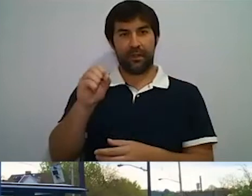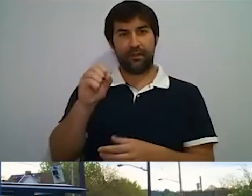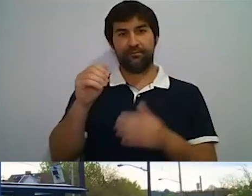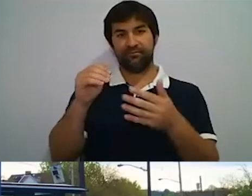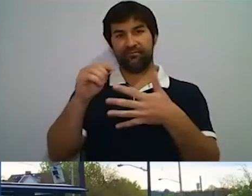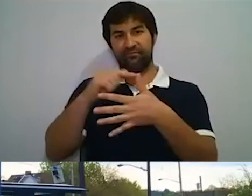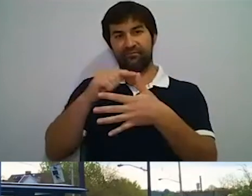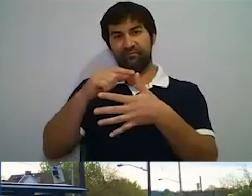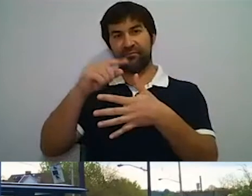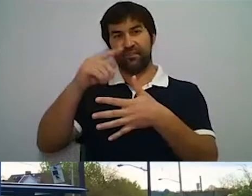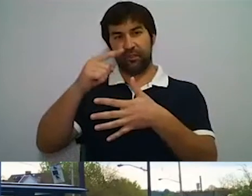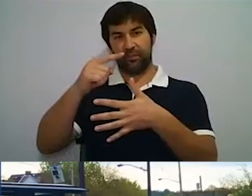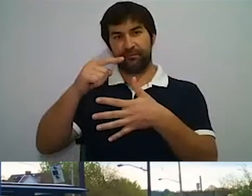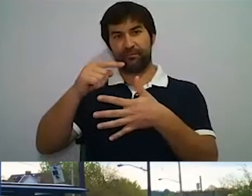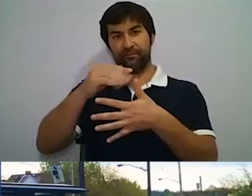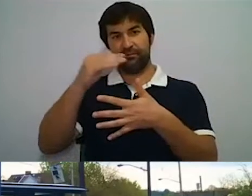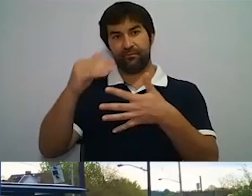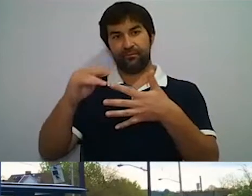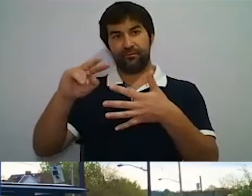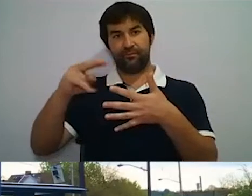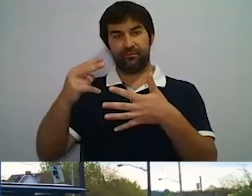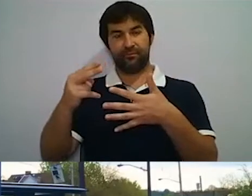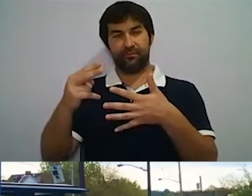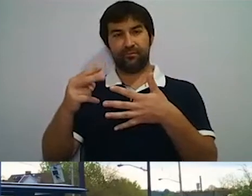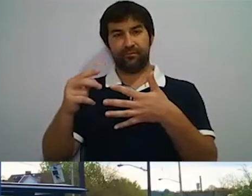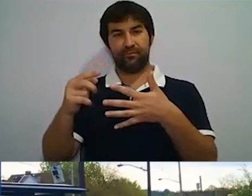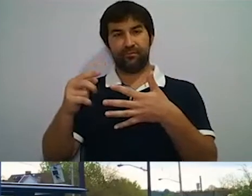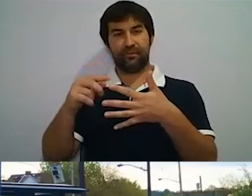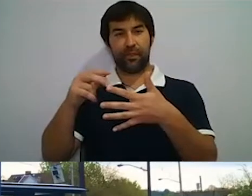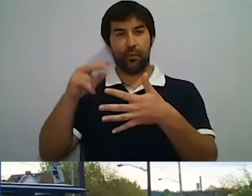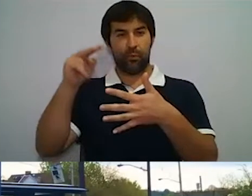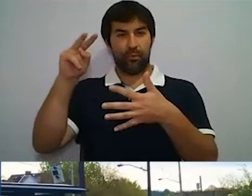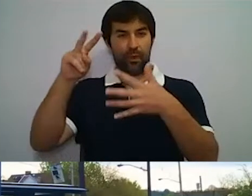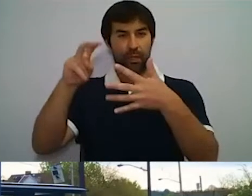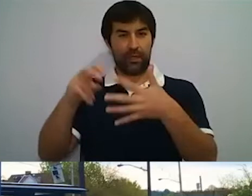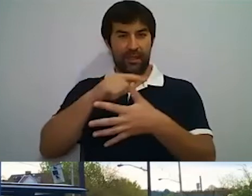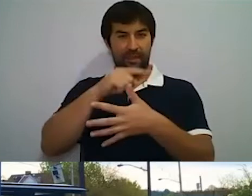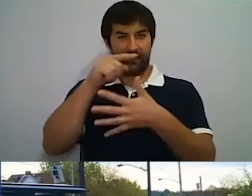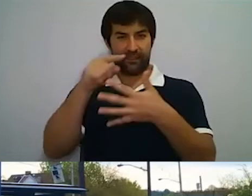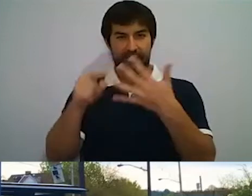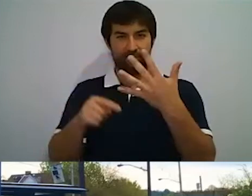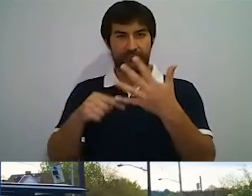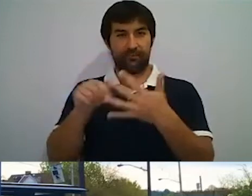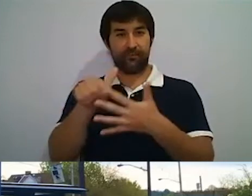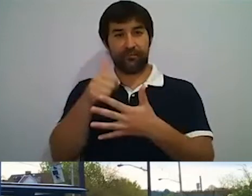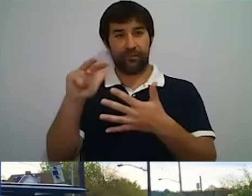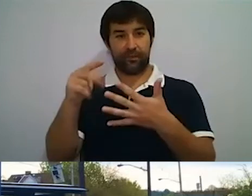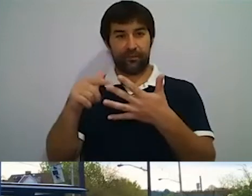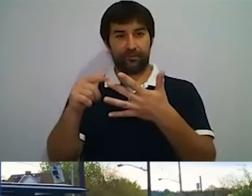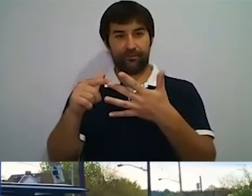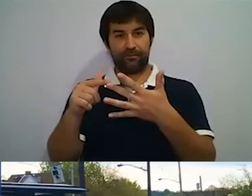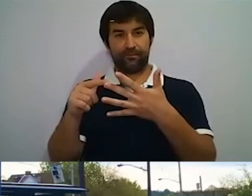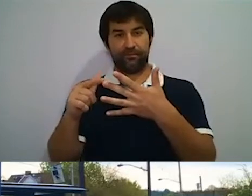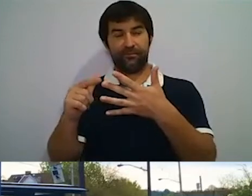necessary. Additionally, we ask for the operating budget impact of a capital budget proposal.